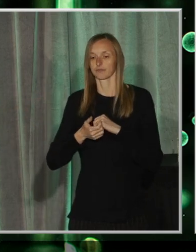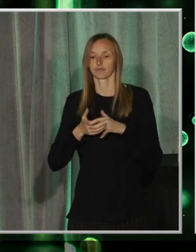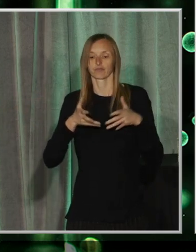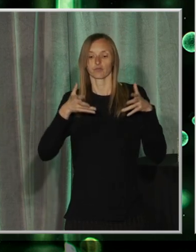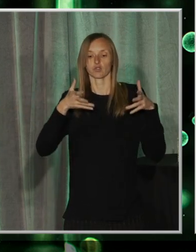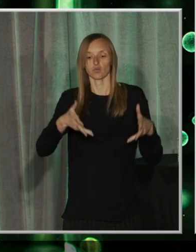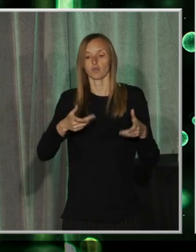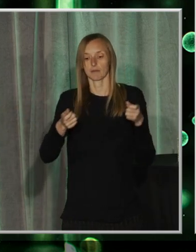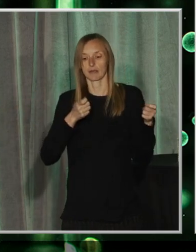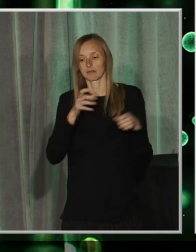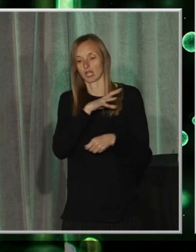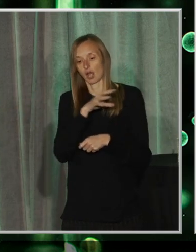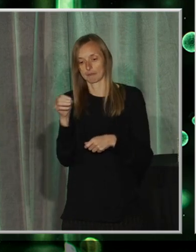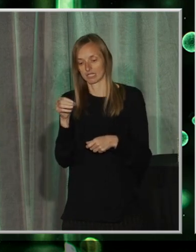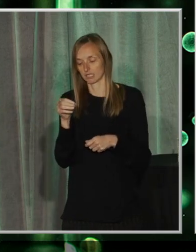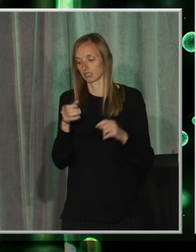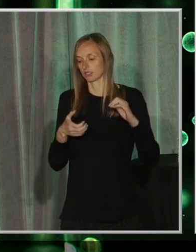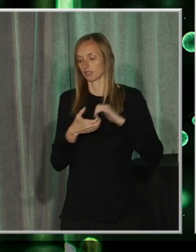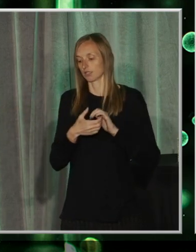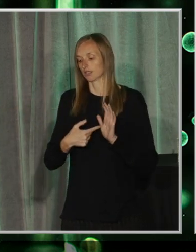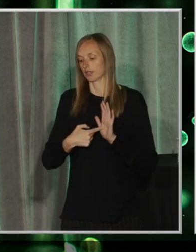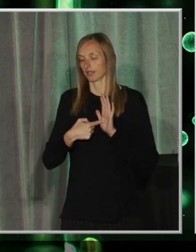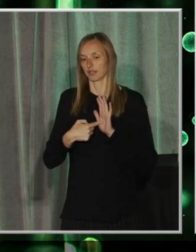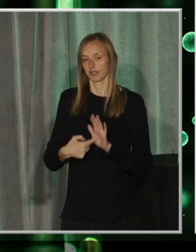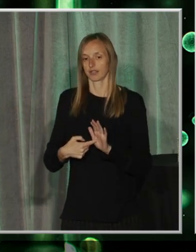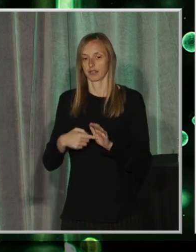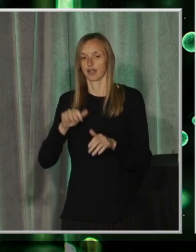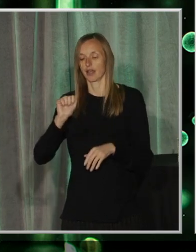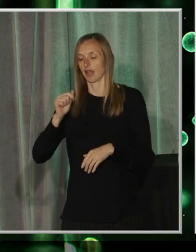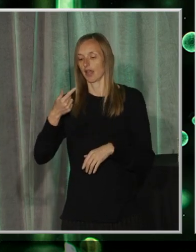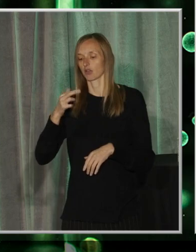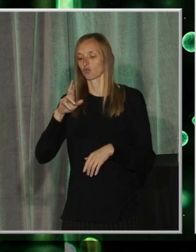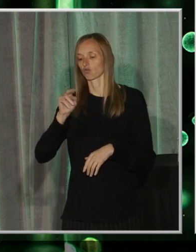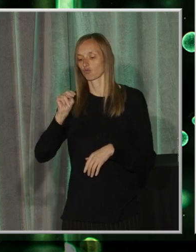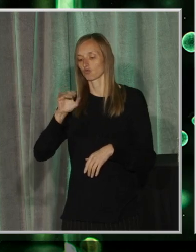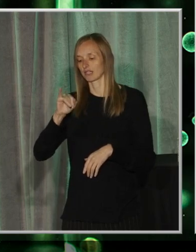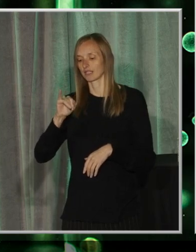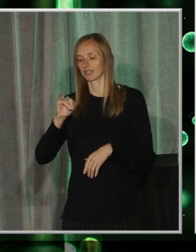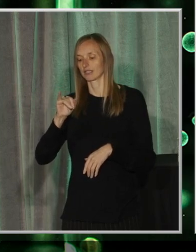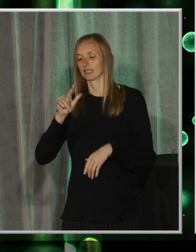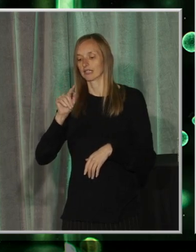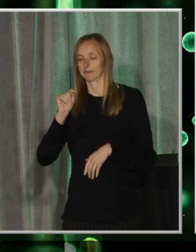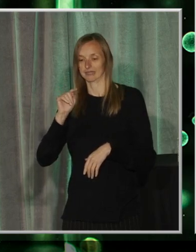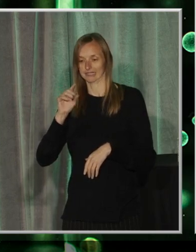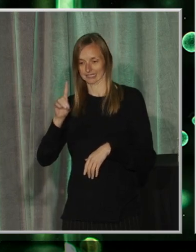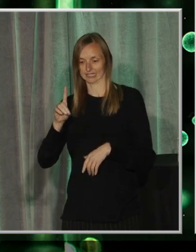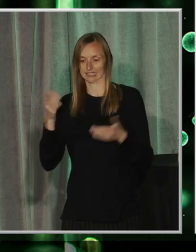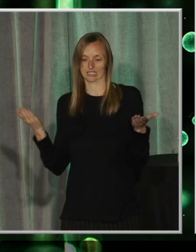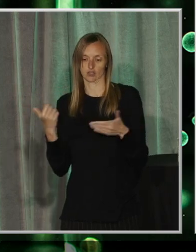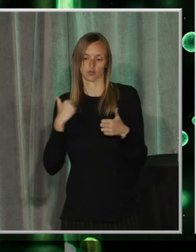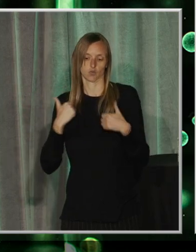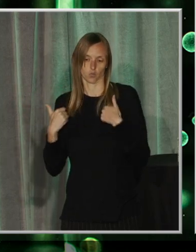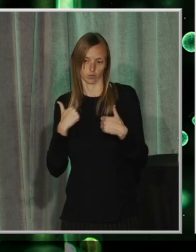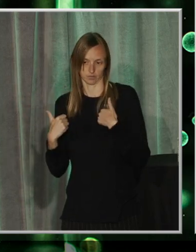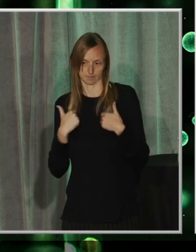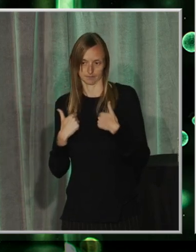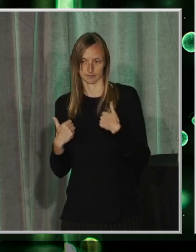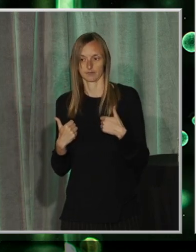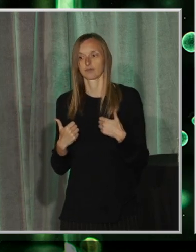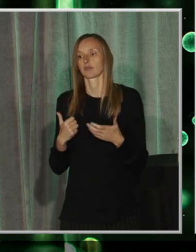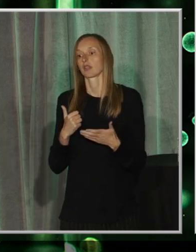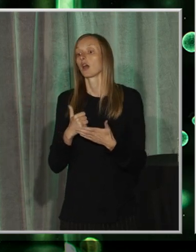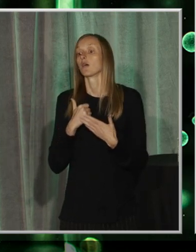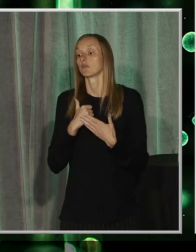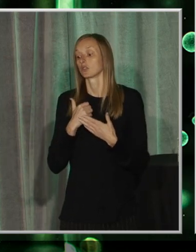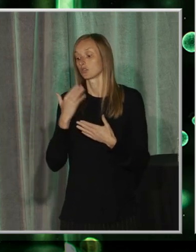waste management companies, namely Agruni Limited in Rwanda. This will help us to ensure that